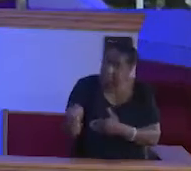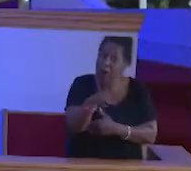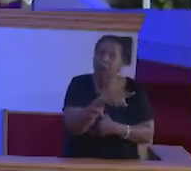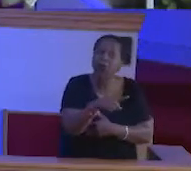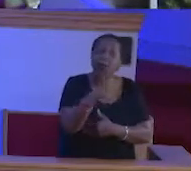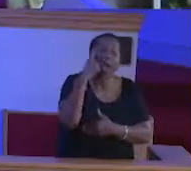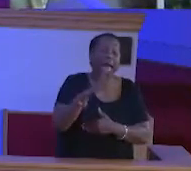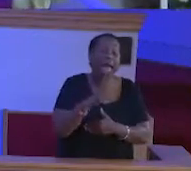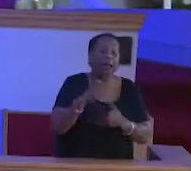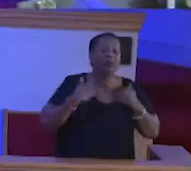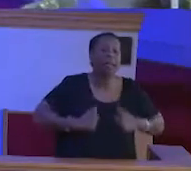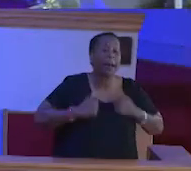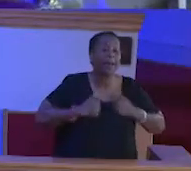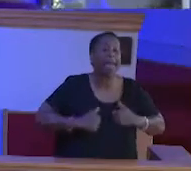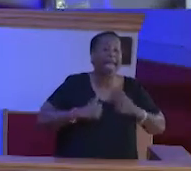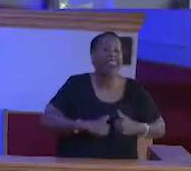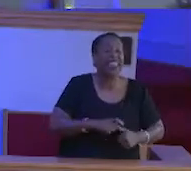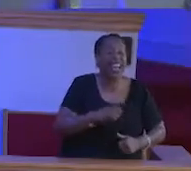10 tub. Well.